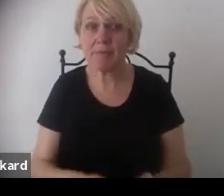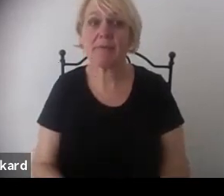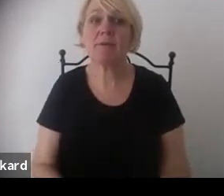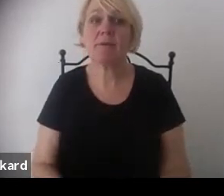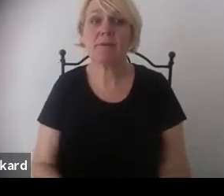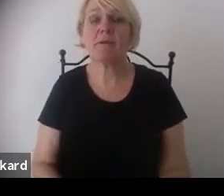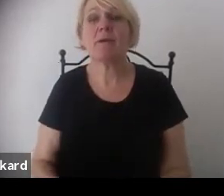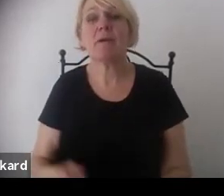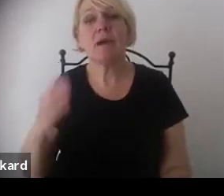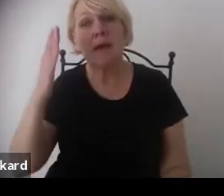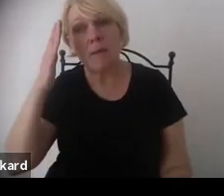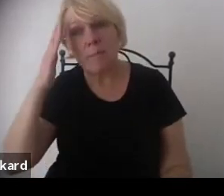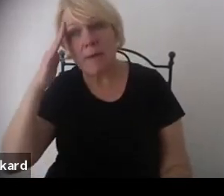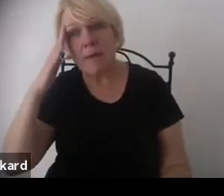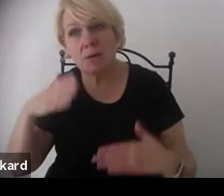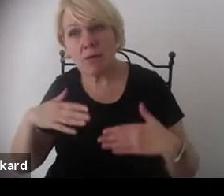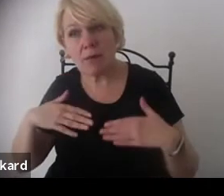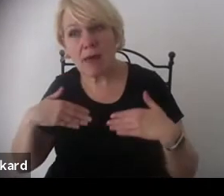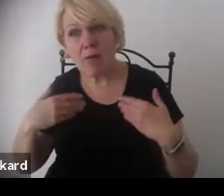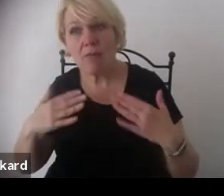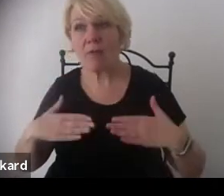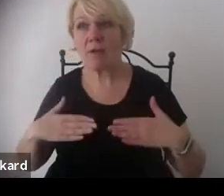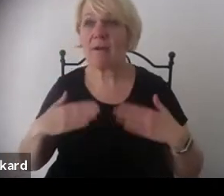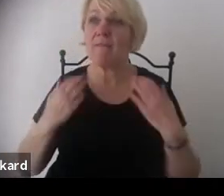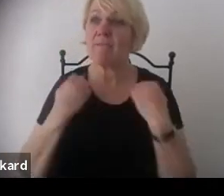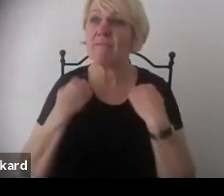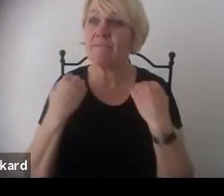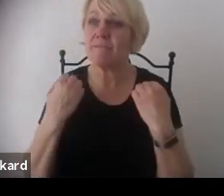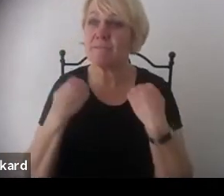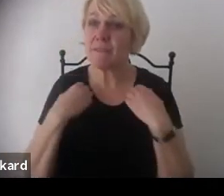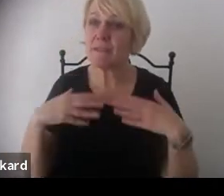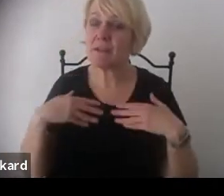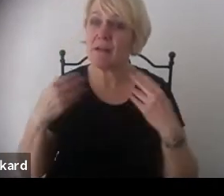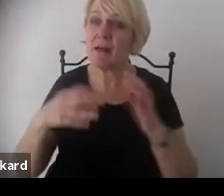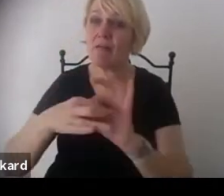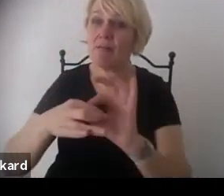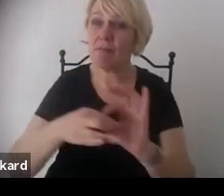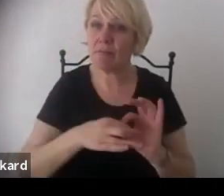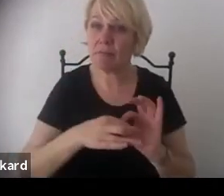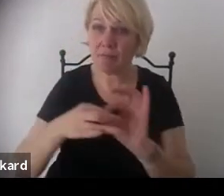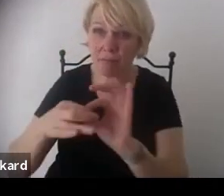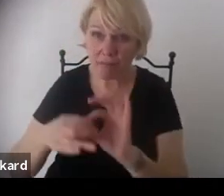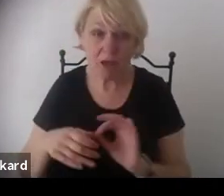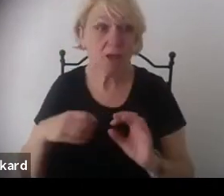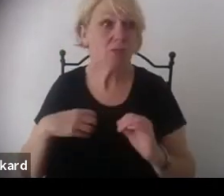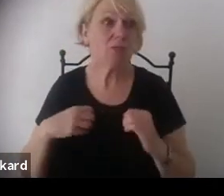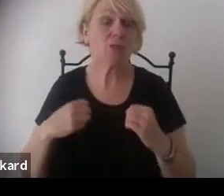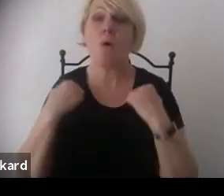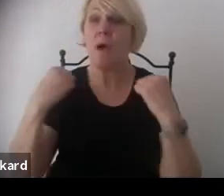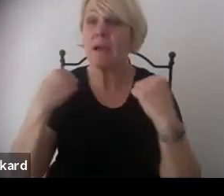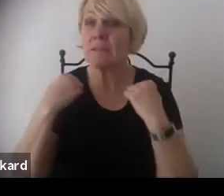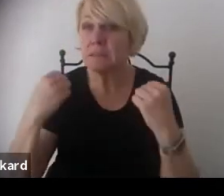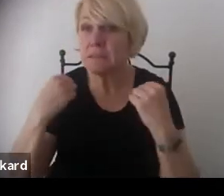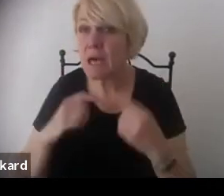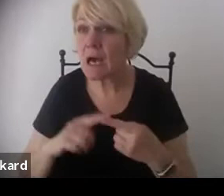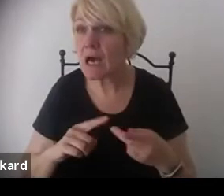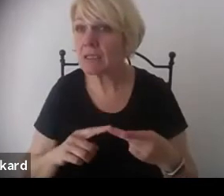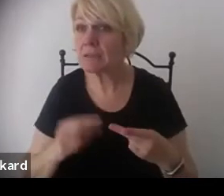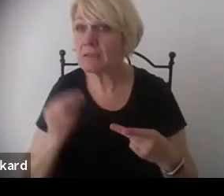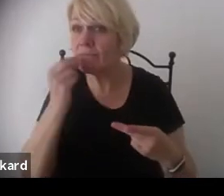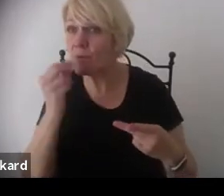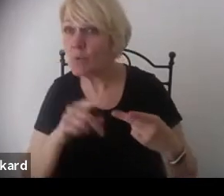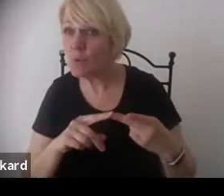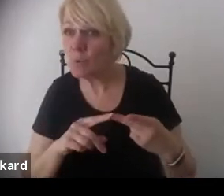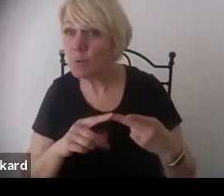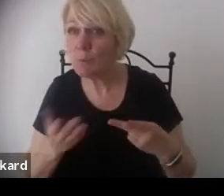after your physical health. So things like exercising regularly, eating a balanced diet, those sorts of things will